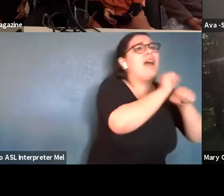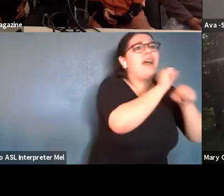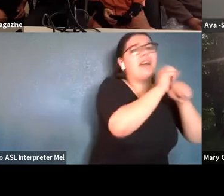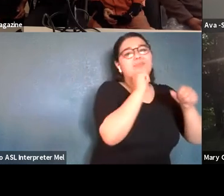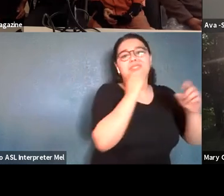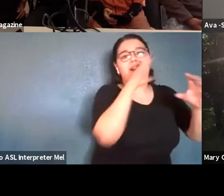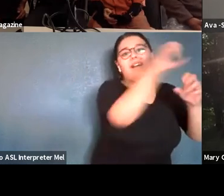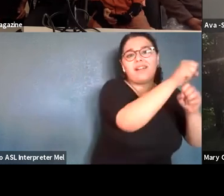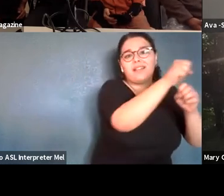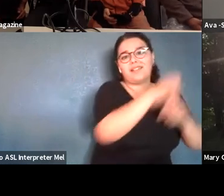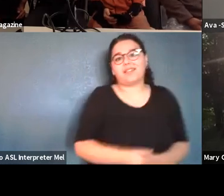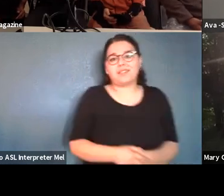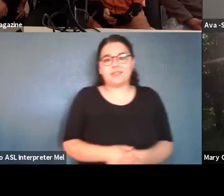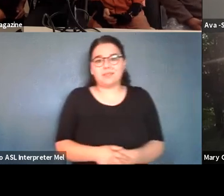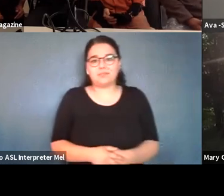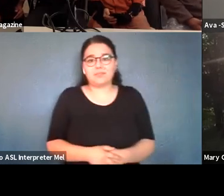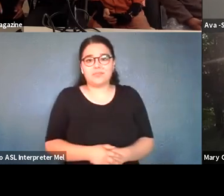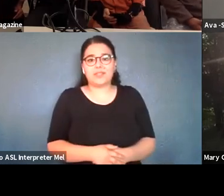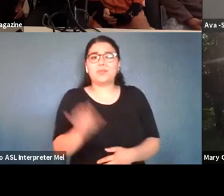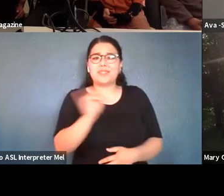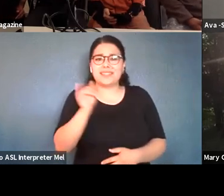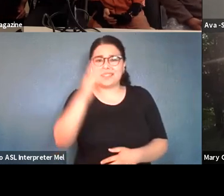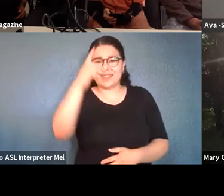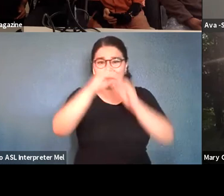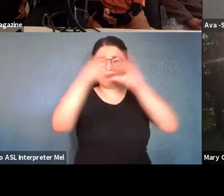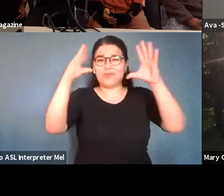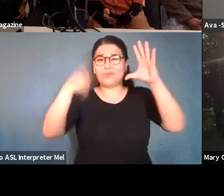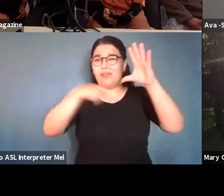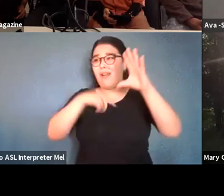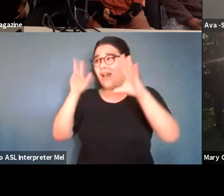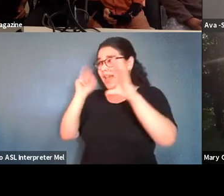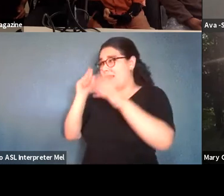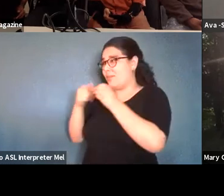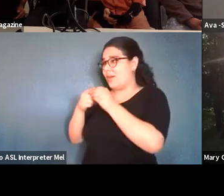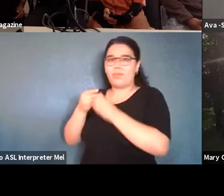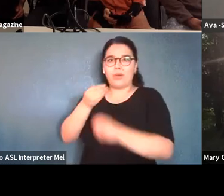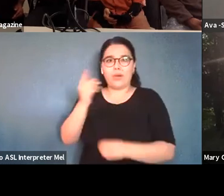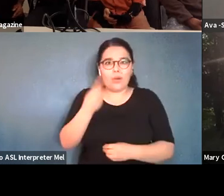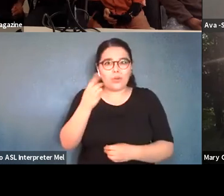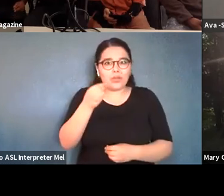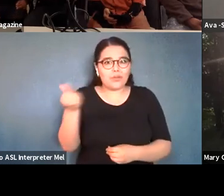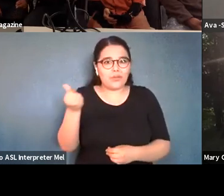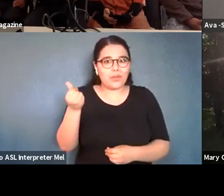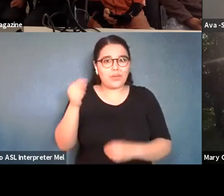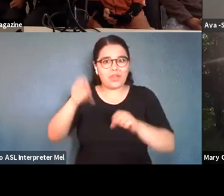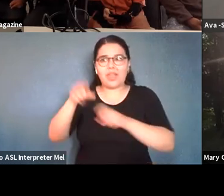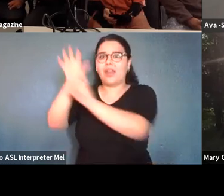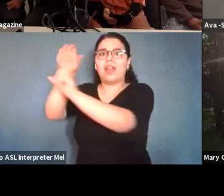American dream? The same dream that we all hear about, but only a few of us get to see.